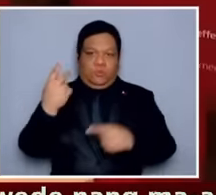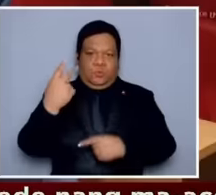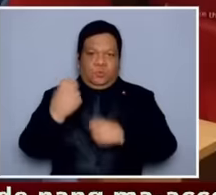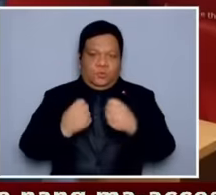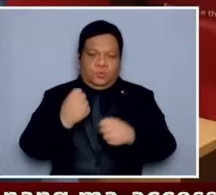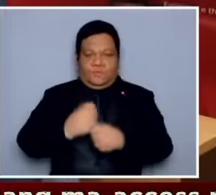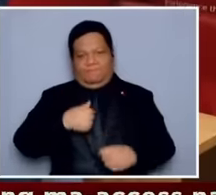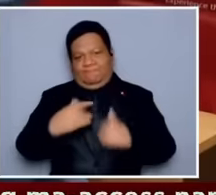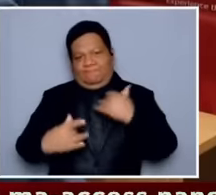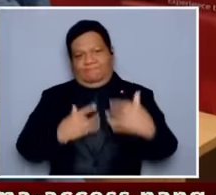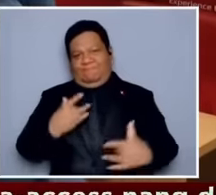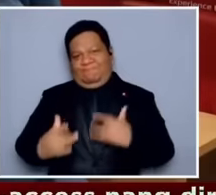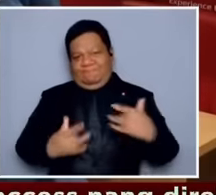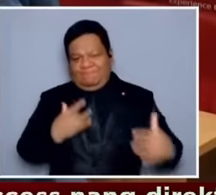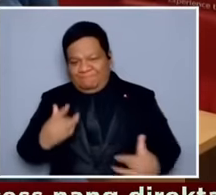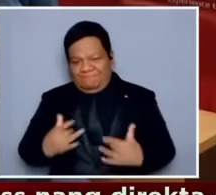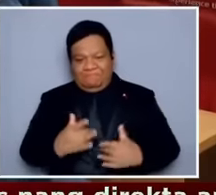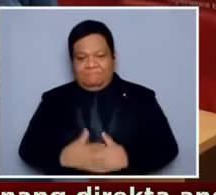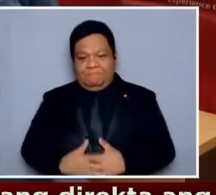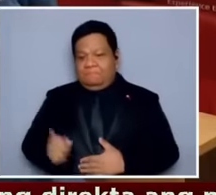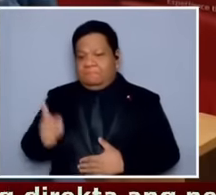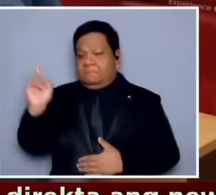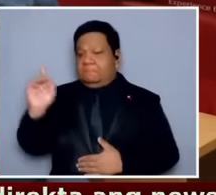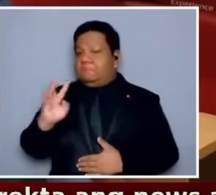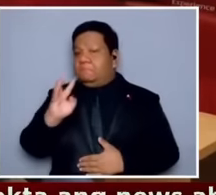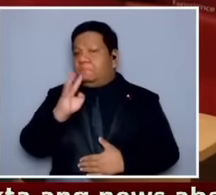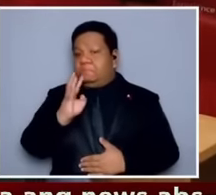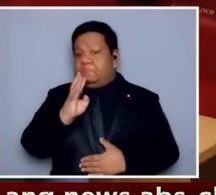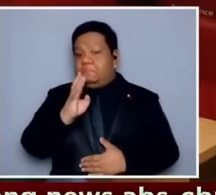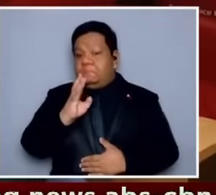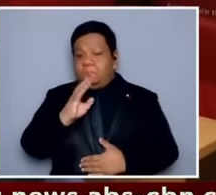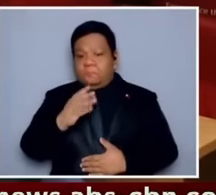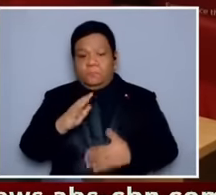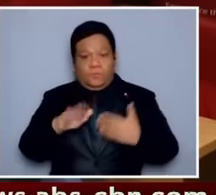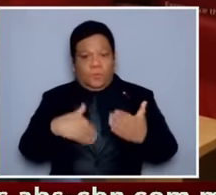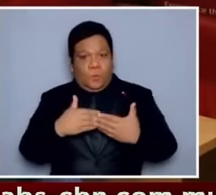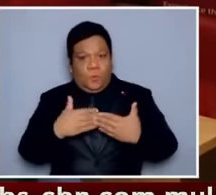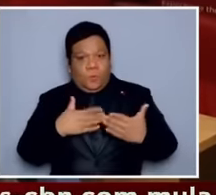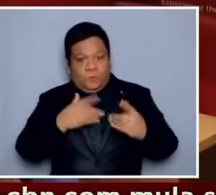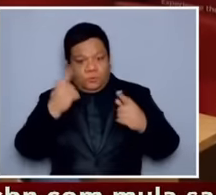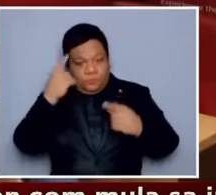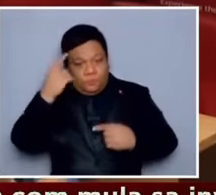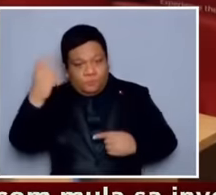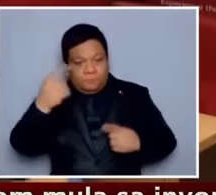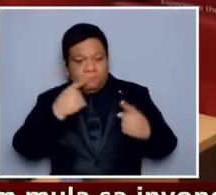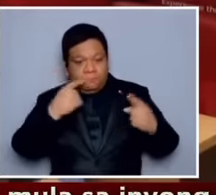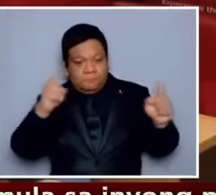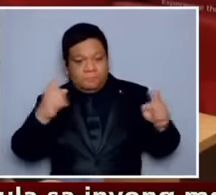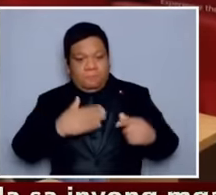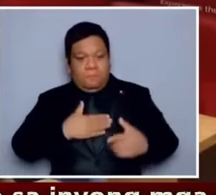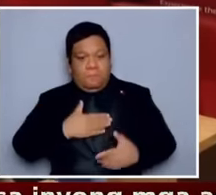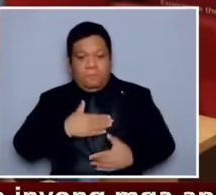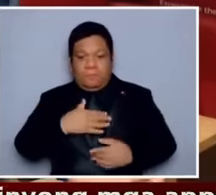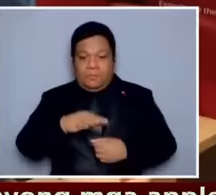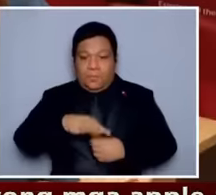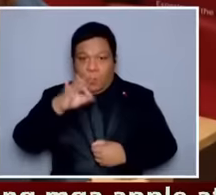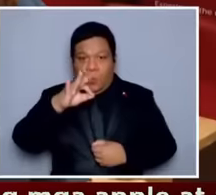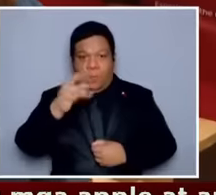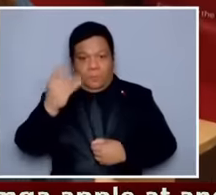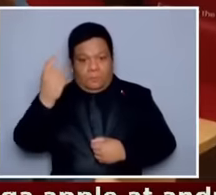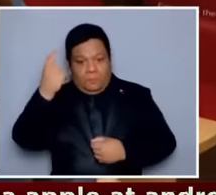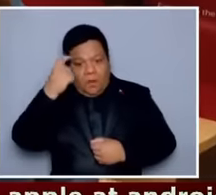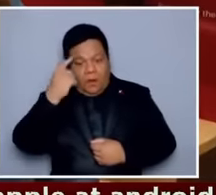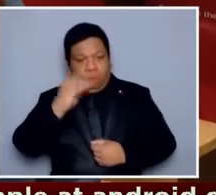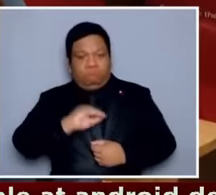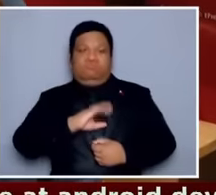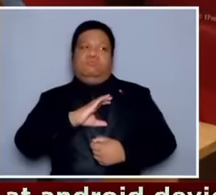excited. Feeling ko, mag-fulfill yung puso ko, tsaka yung soul ko and my mind, kasi ito na